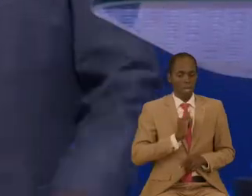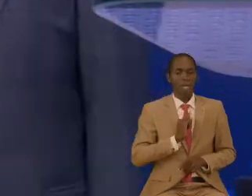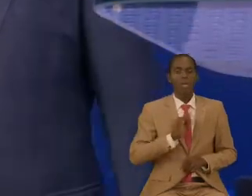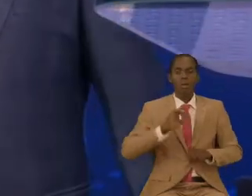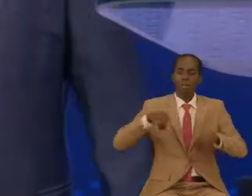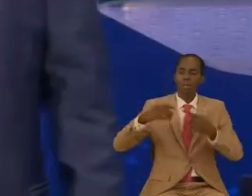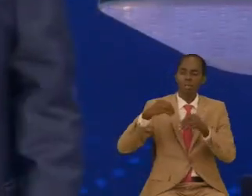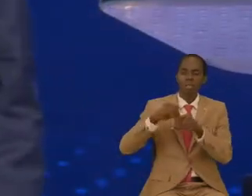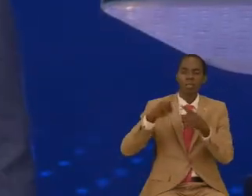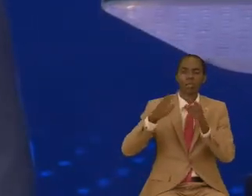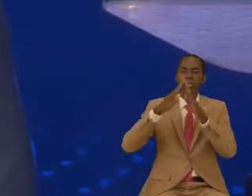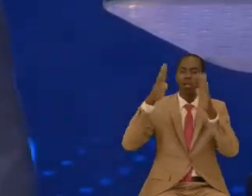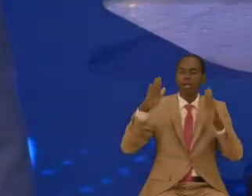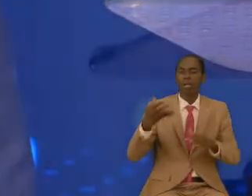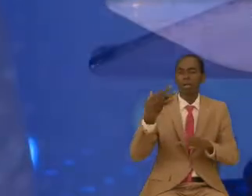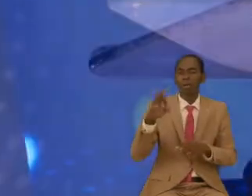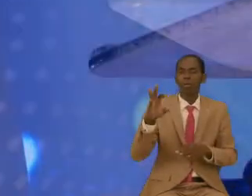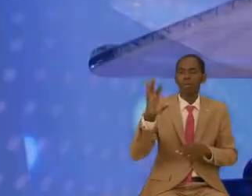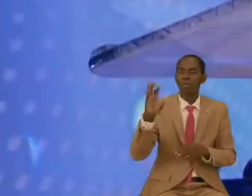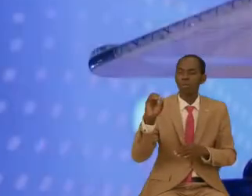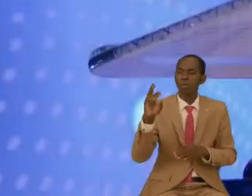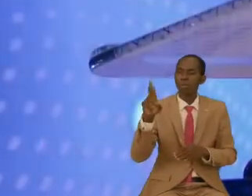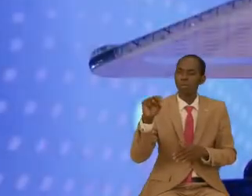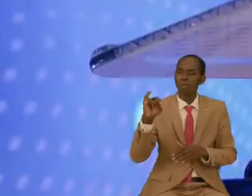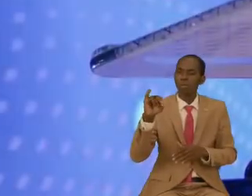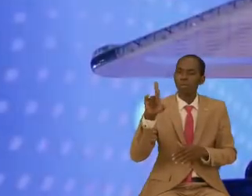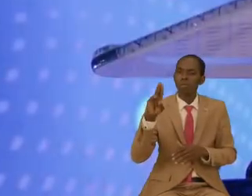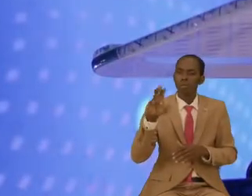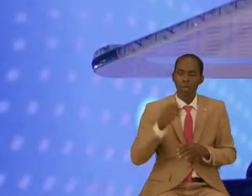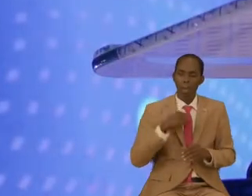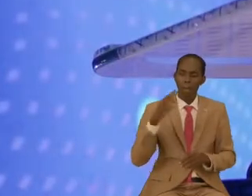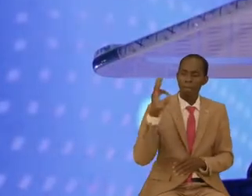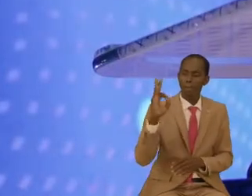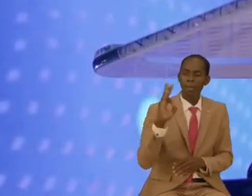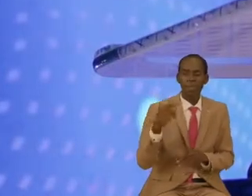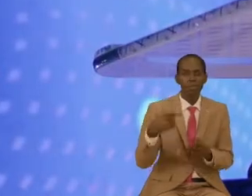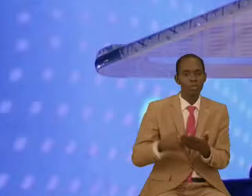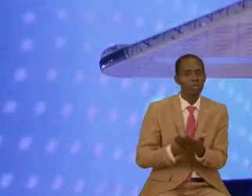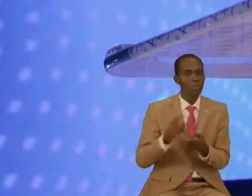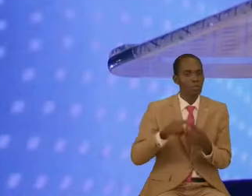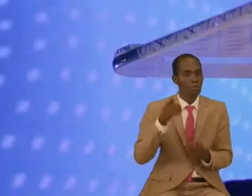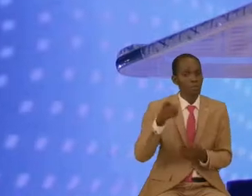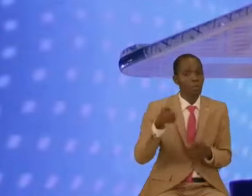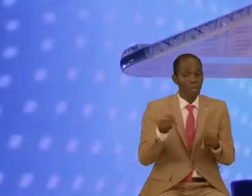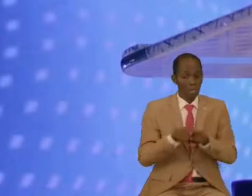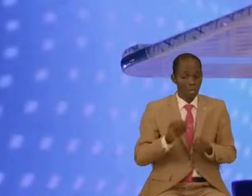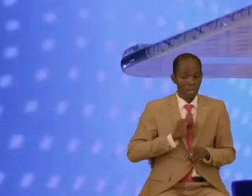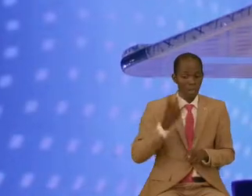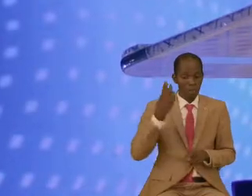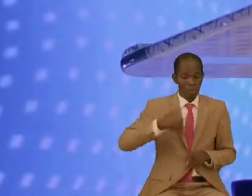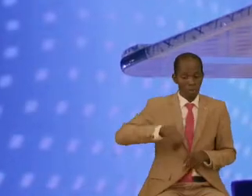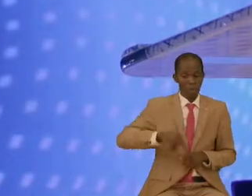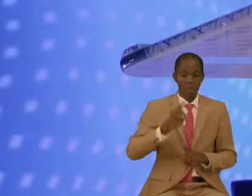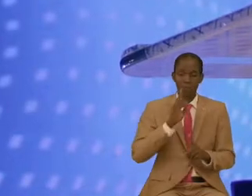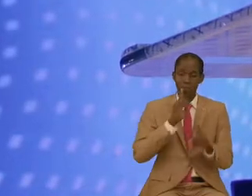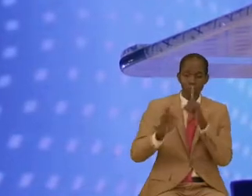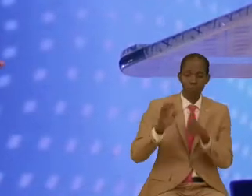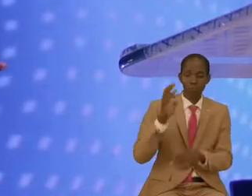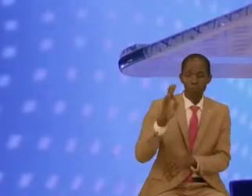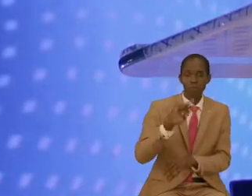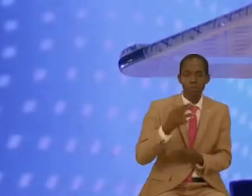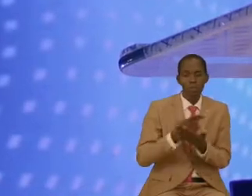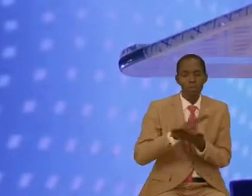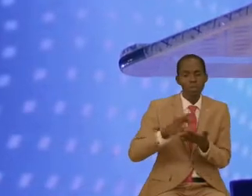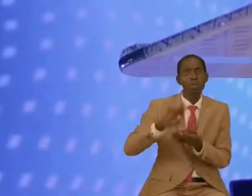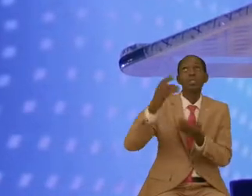of Cornelius and I preached the gospel to them. And while I was speaking, the Holy Ghost came on them. I didn't